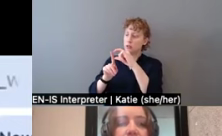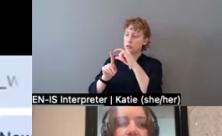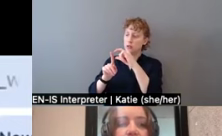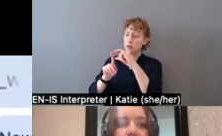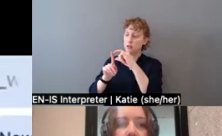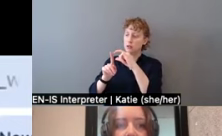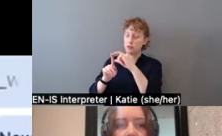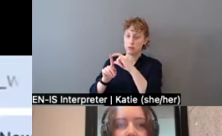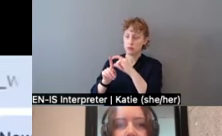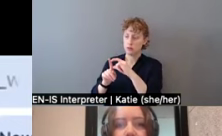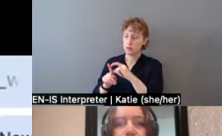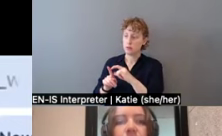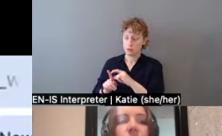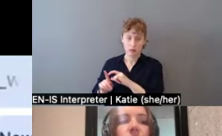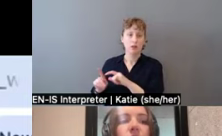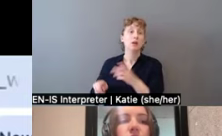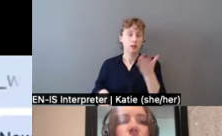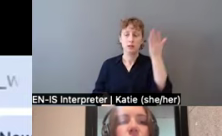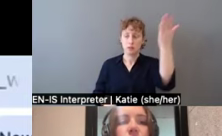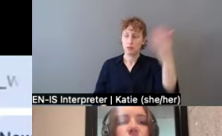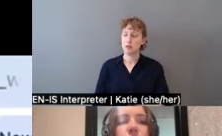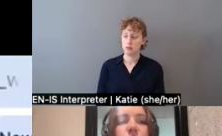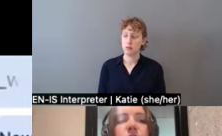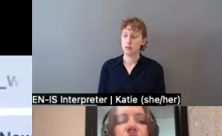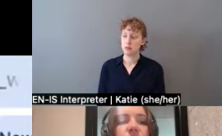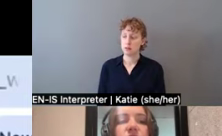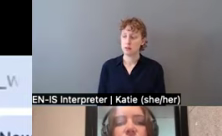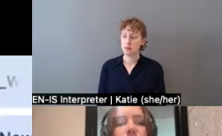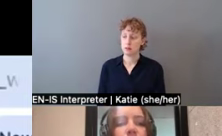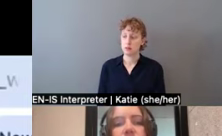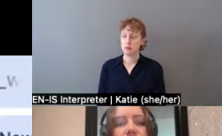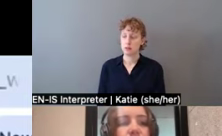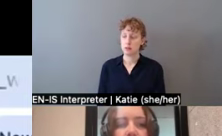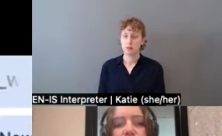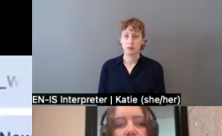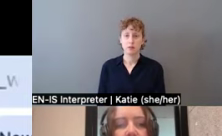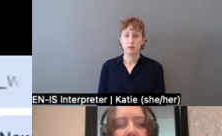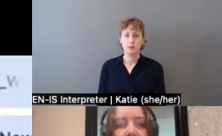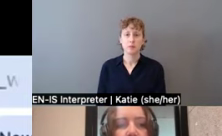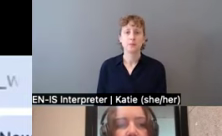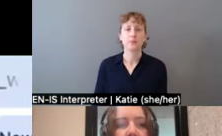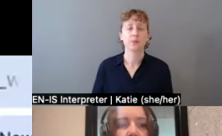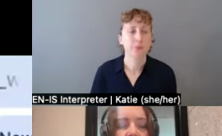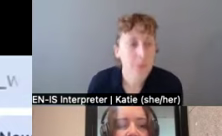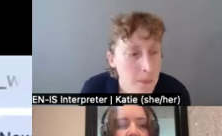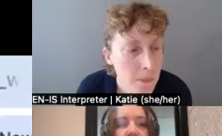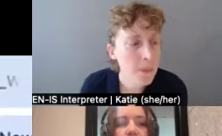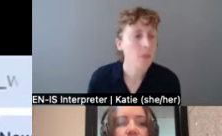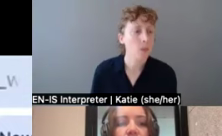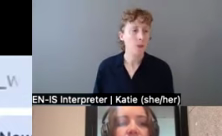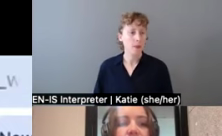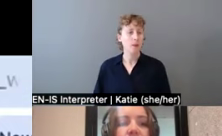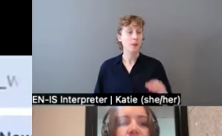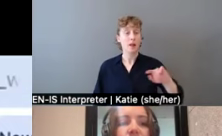template, and then submit. So the first one is really just about information regarding your